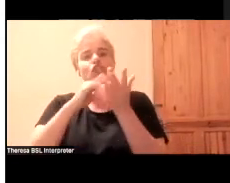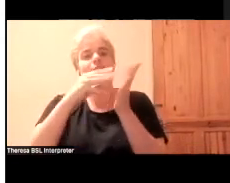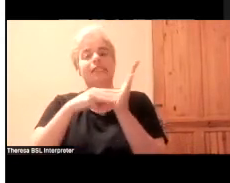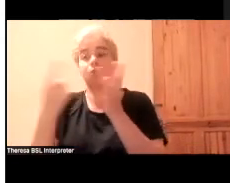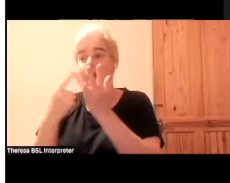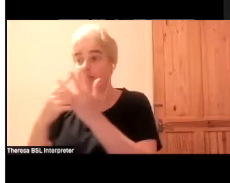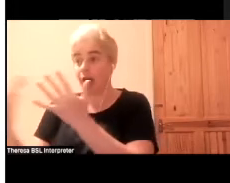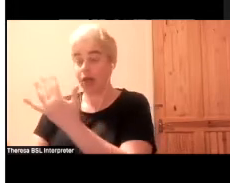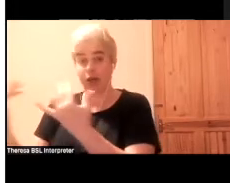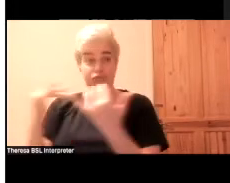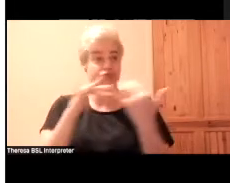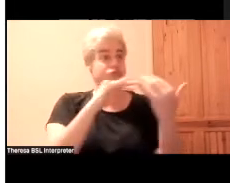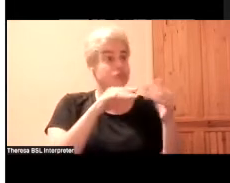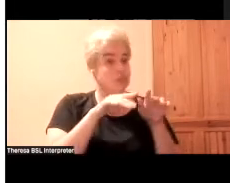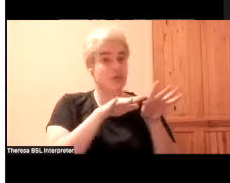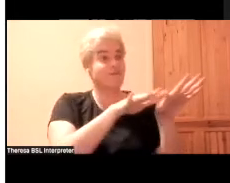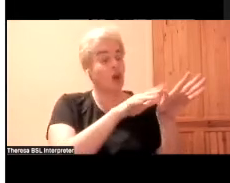Christ.